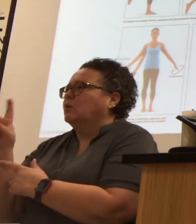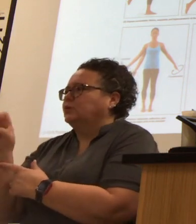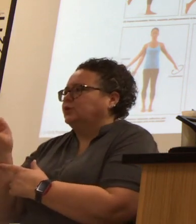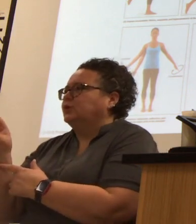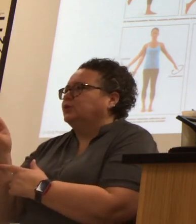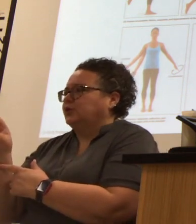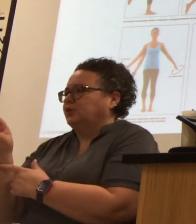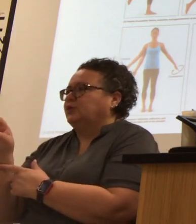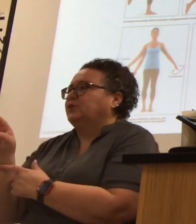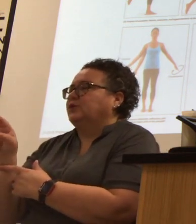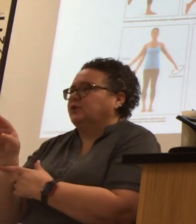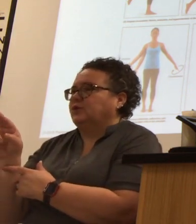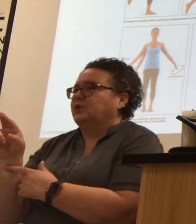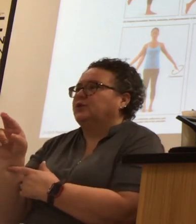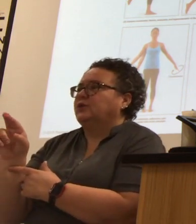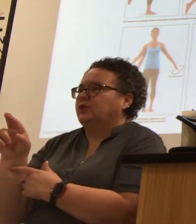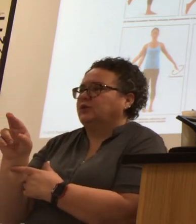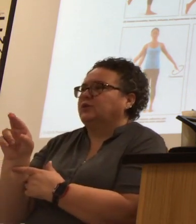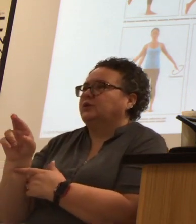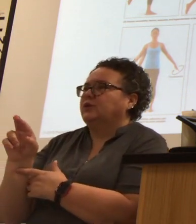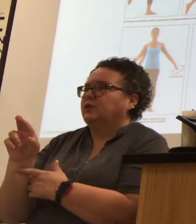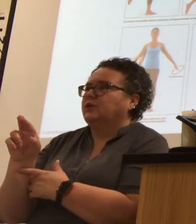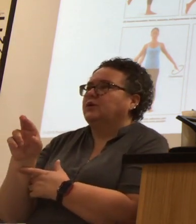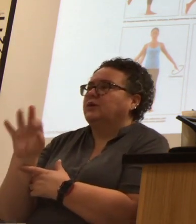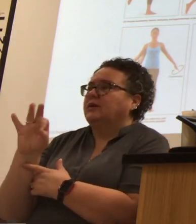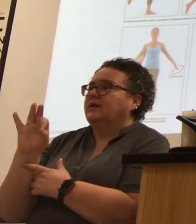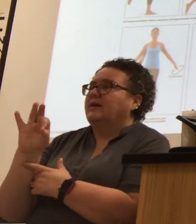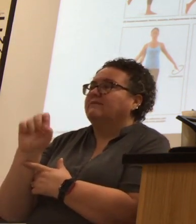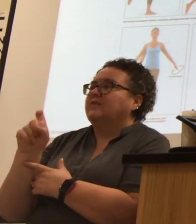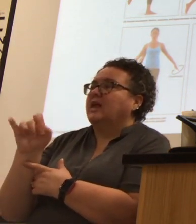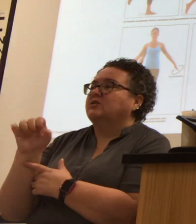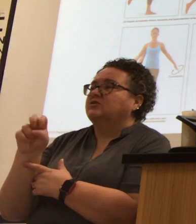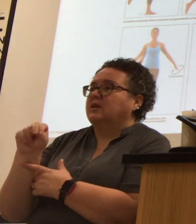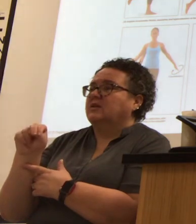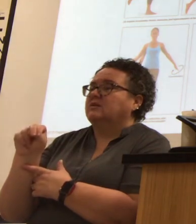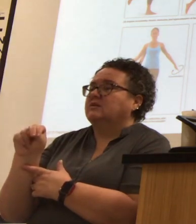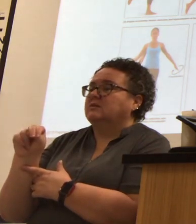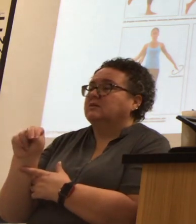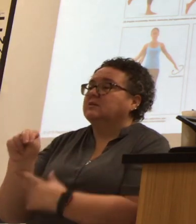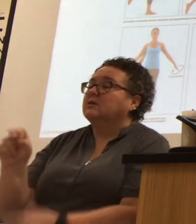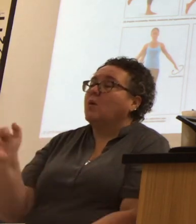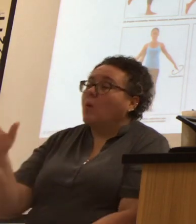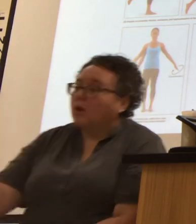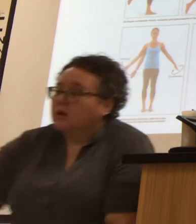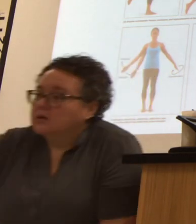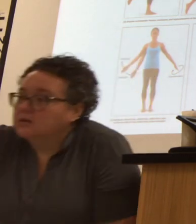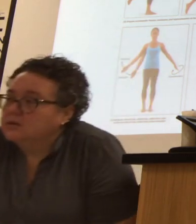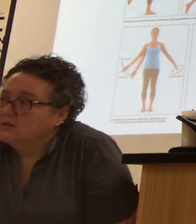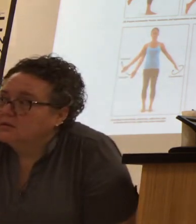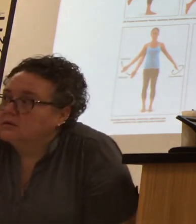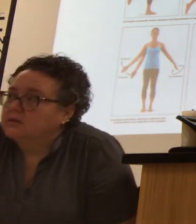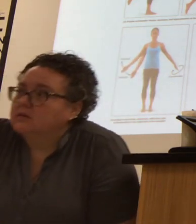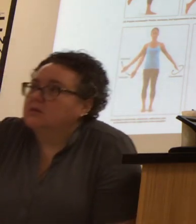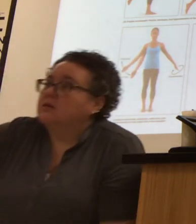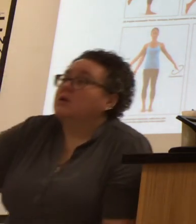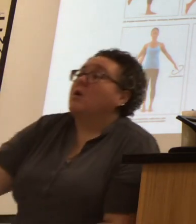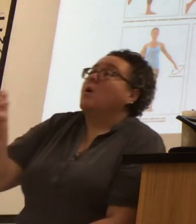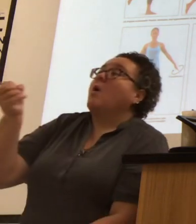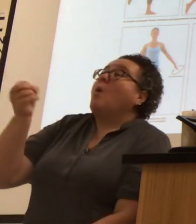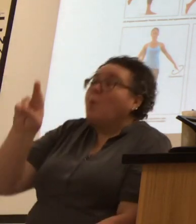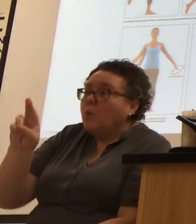arm. So you could say flexion at shoulder or flexion at arm. That would be the correct way to name it. Okay.